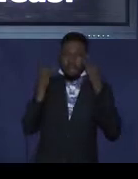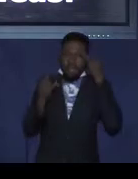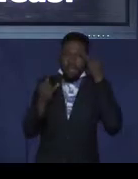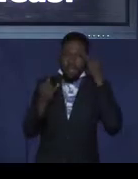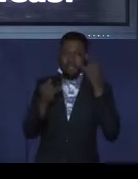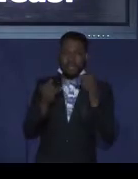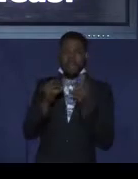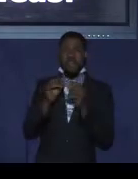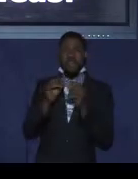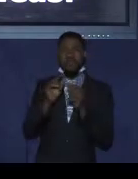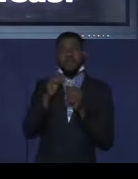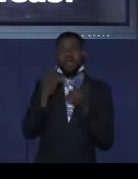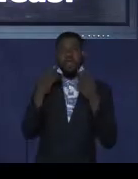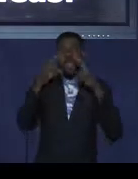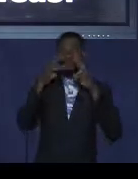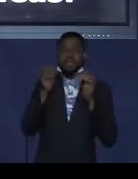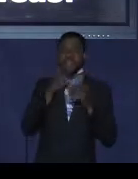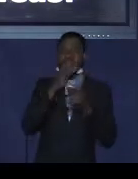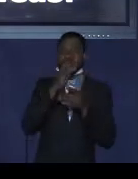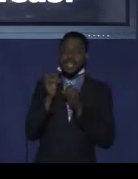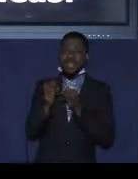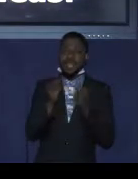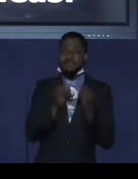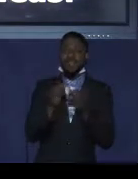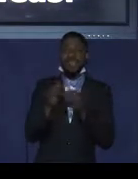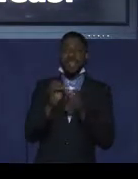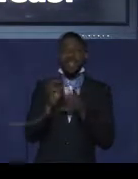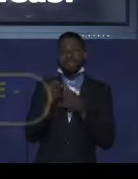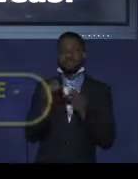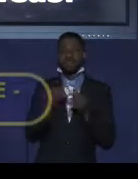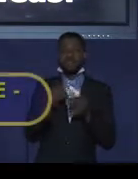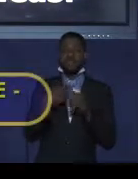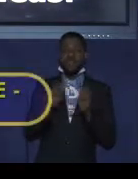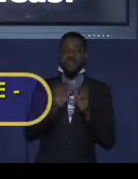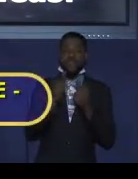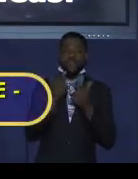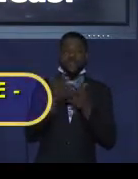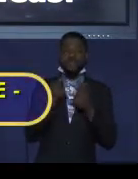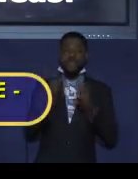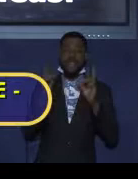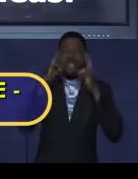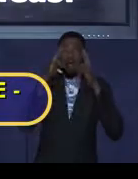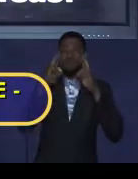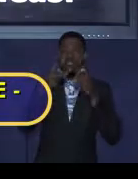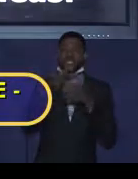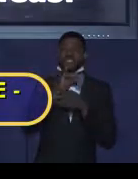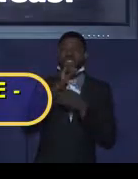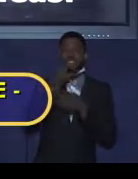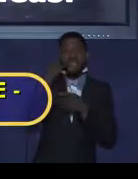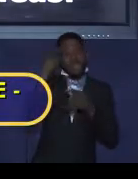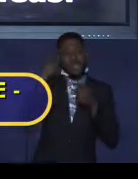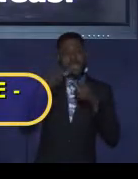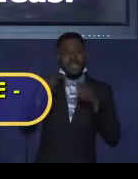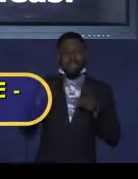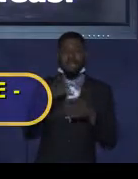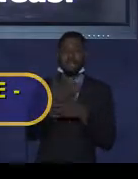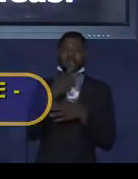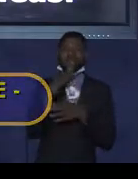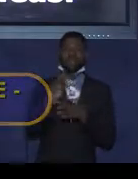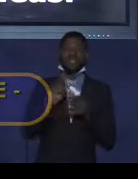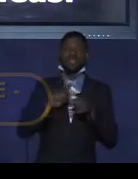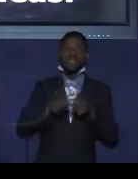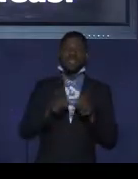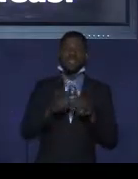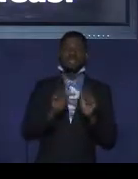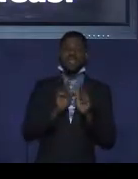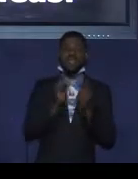Conflict that I mentioned could be individual to individual, but talking about group conflict is the disagreement between different